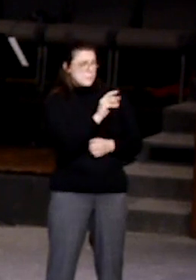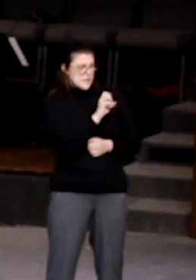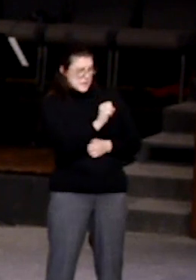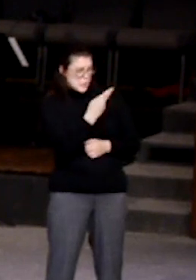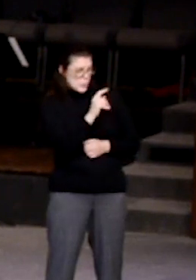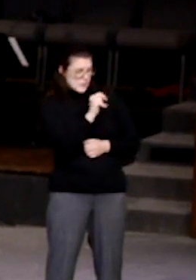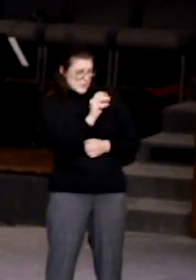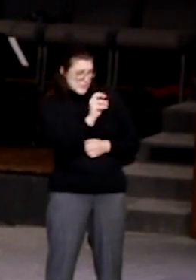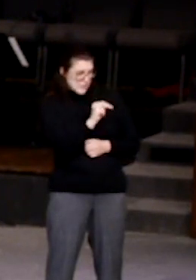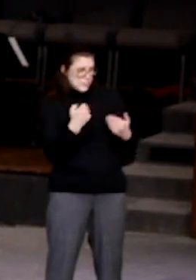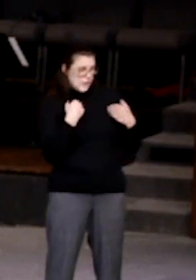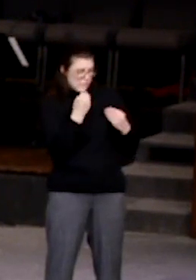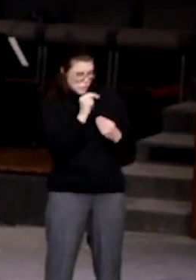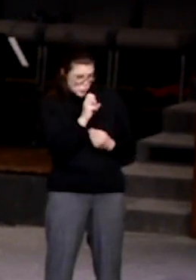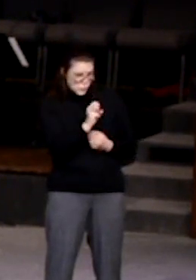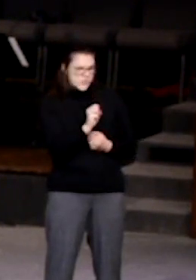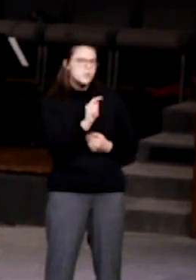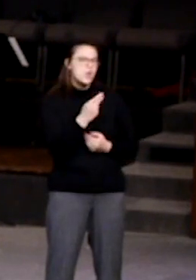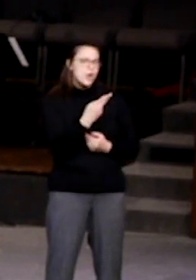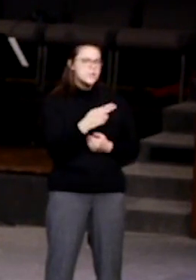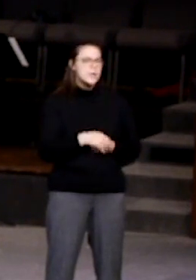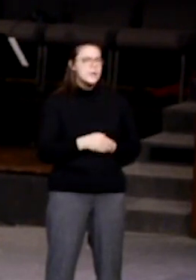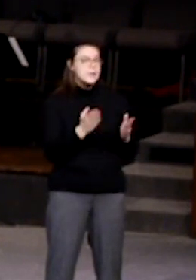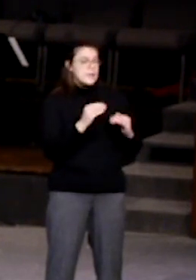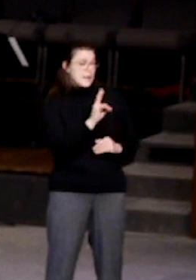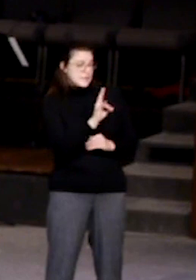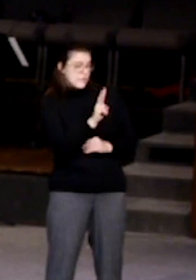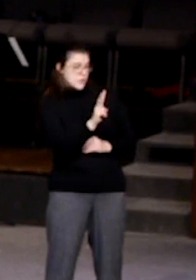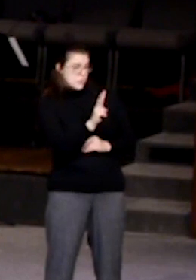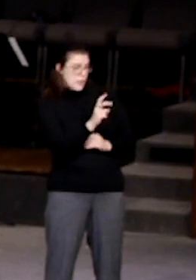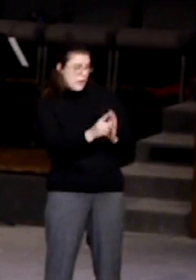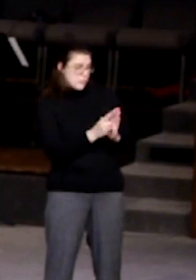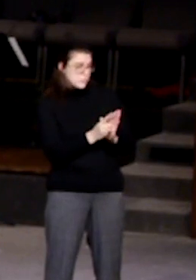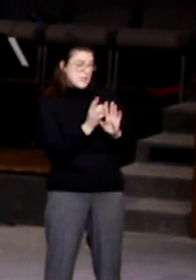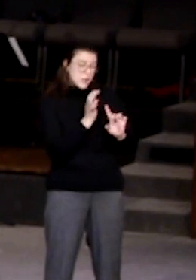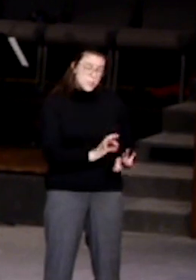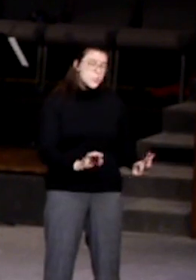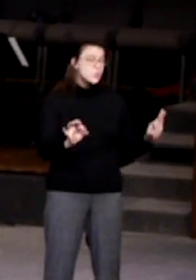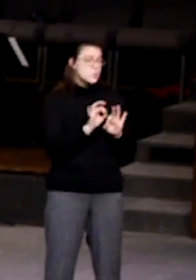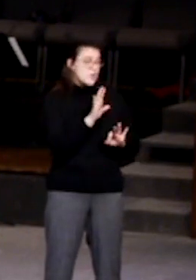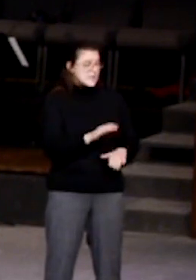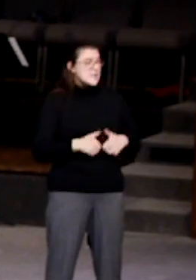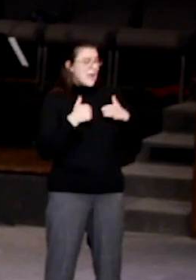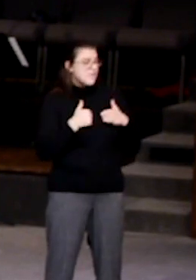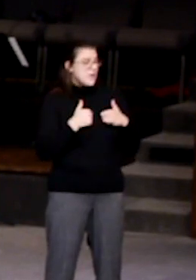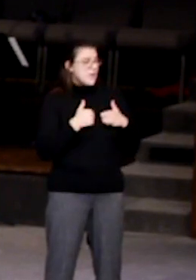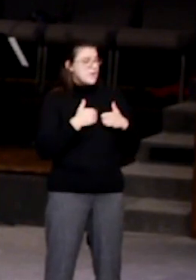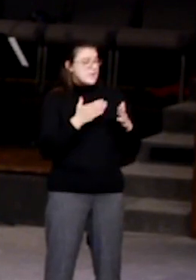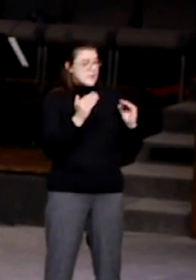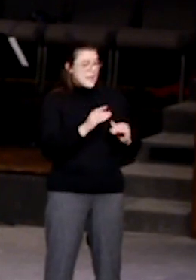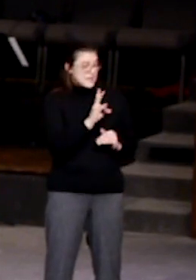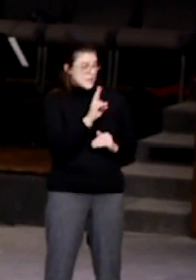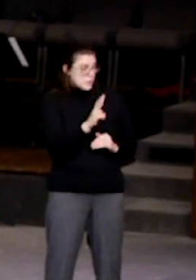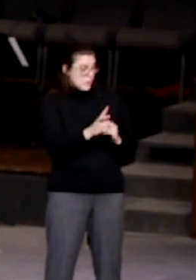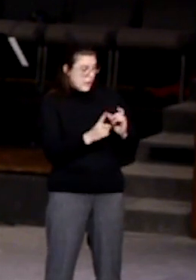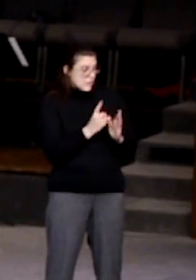news. This is on a Thursday. They said the next 72 hours is going to be very crucial in his life, because the next 72 hours is going to be the way he's going to